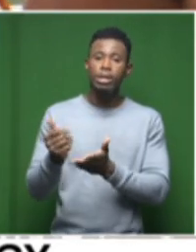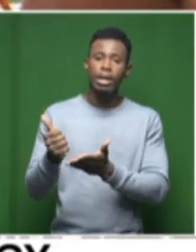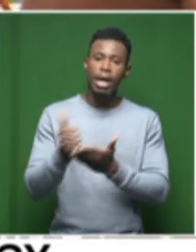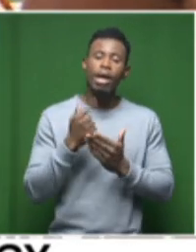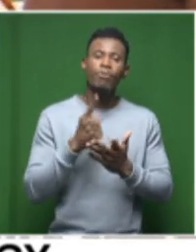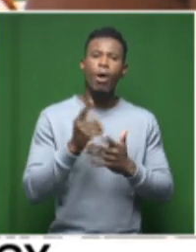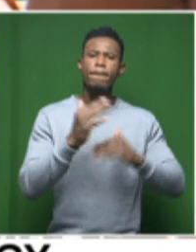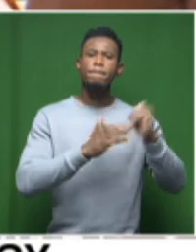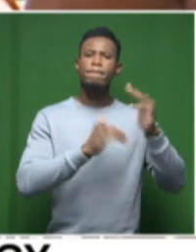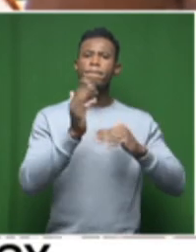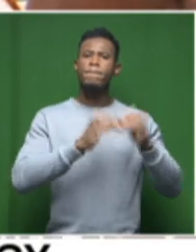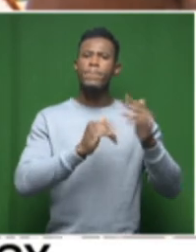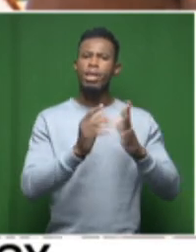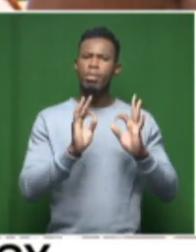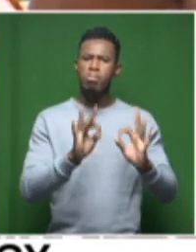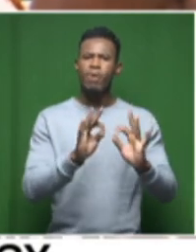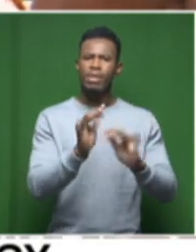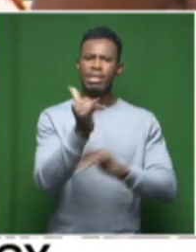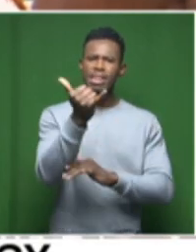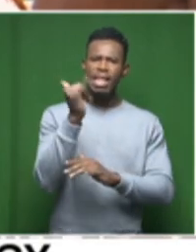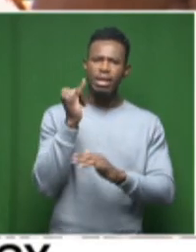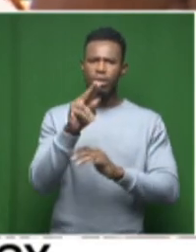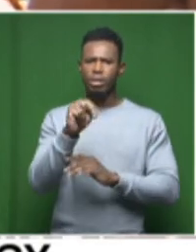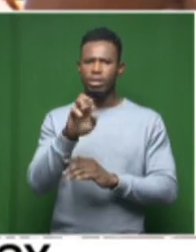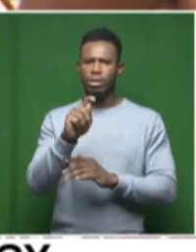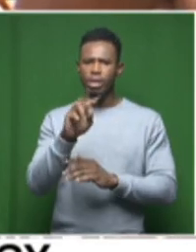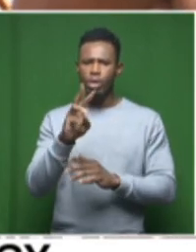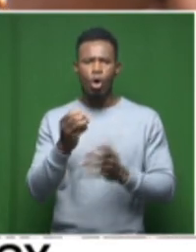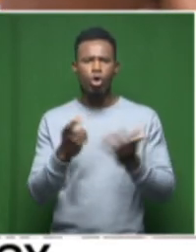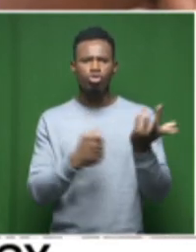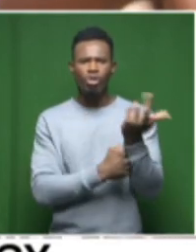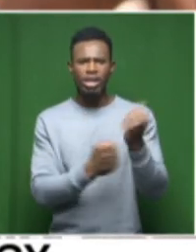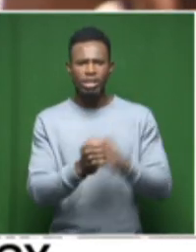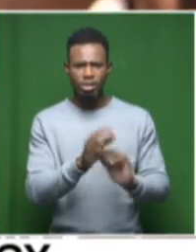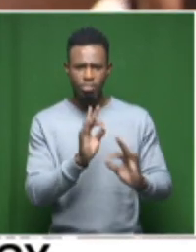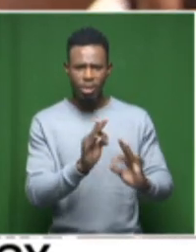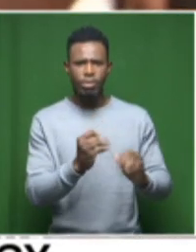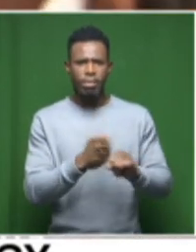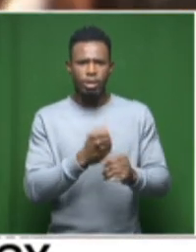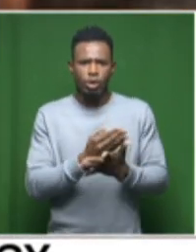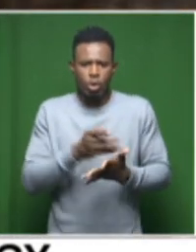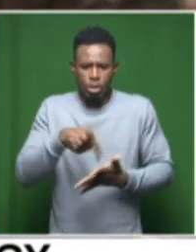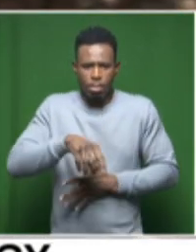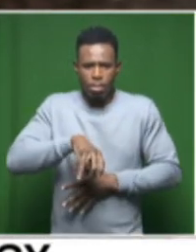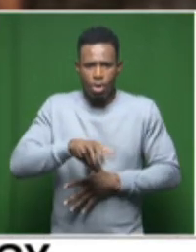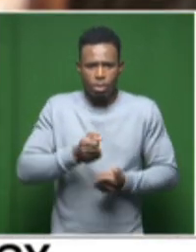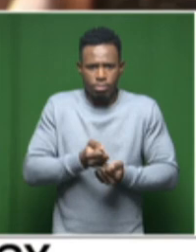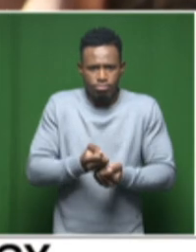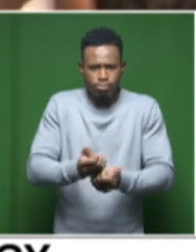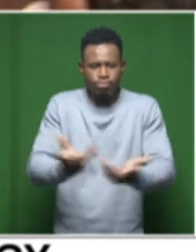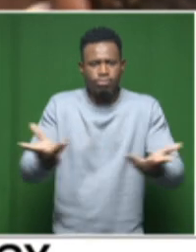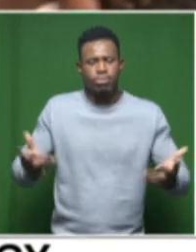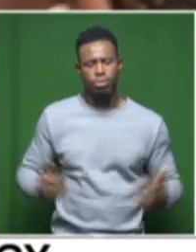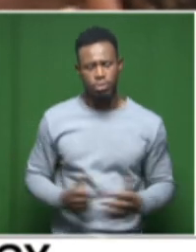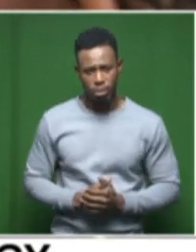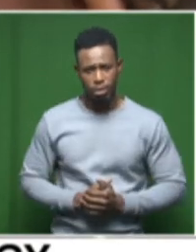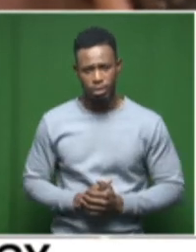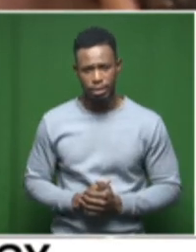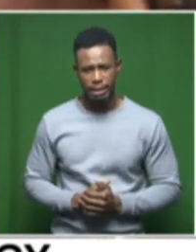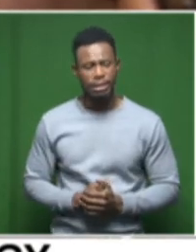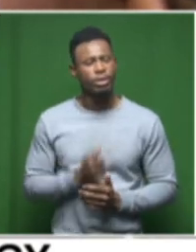and the ability to ensure that we deploy some of our innovative mechanisms across the province. You talk